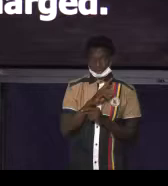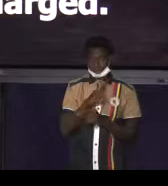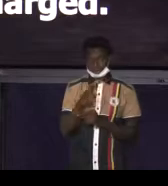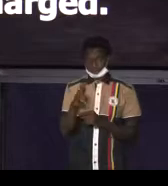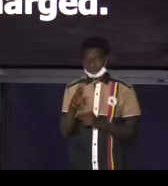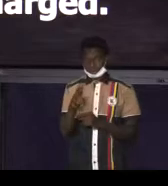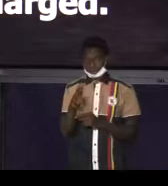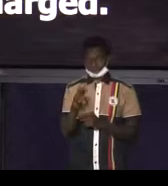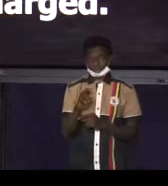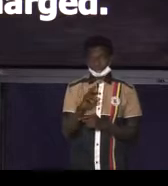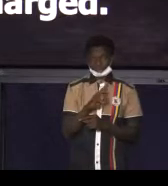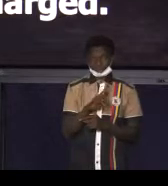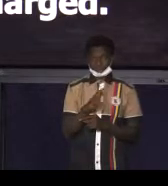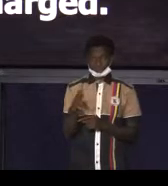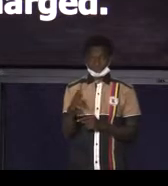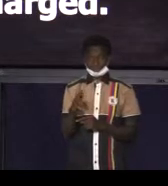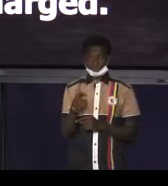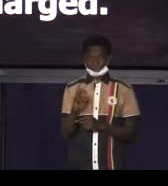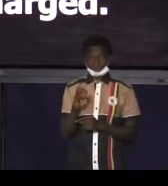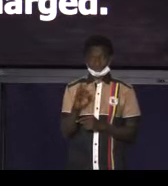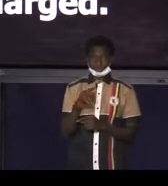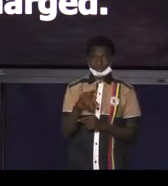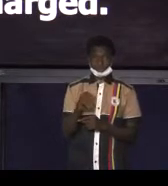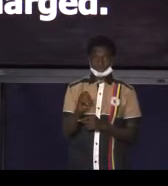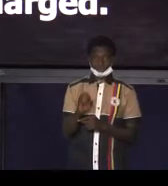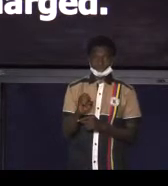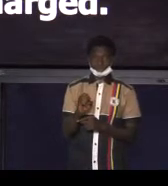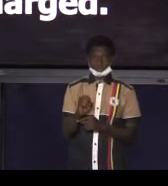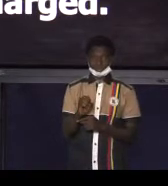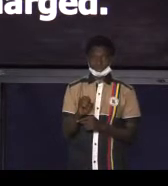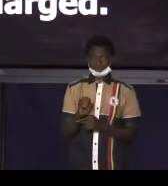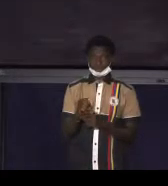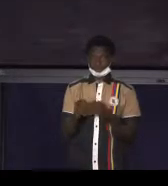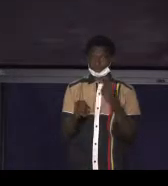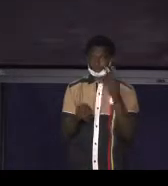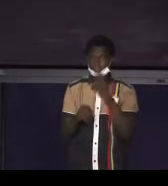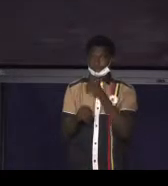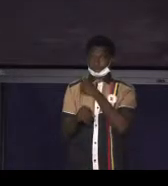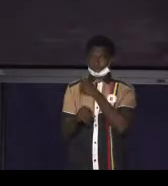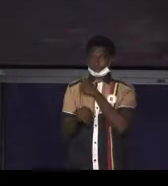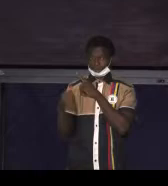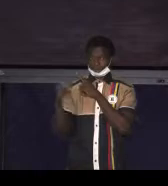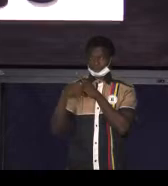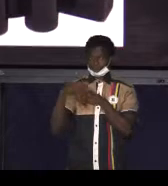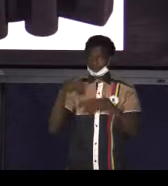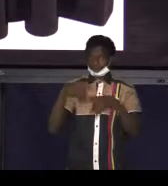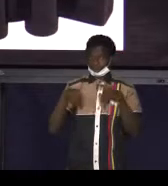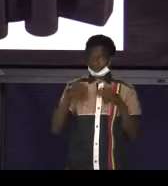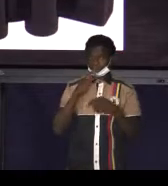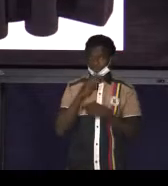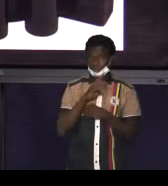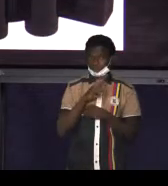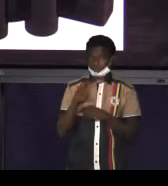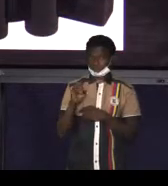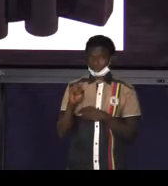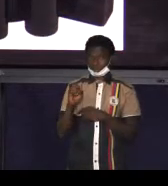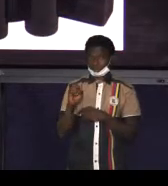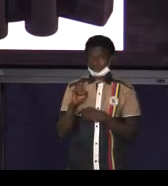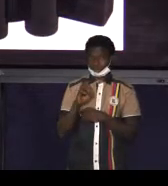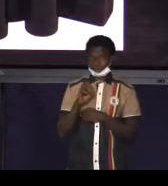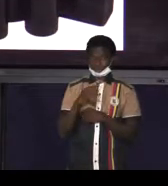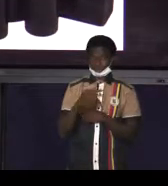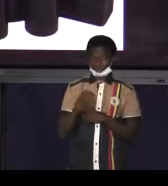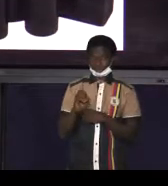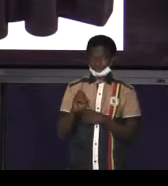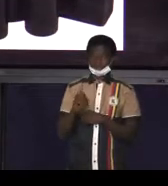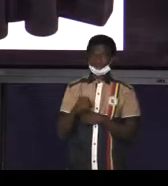You can't recharge those cells that I've shown you before, cannot be recharged. Let me show it to you again. Like this kind of cell